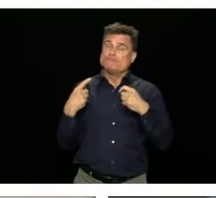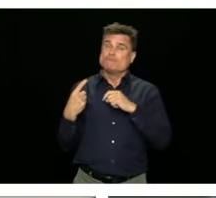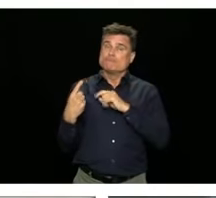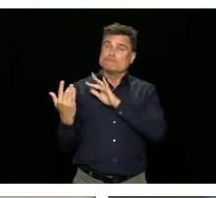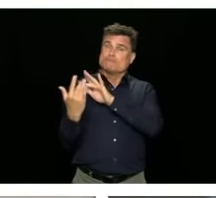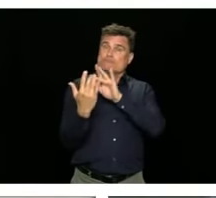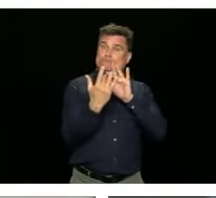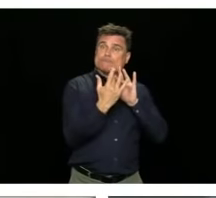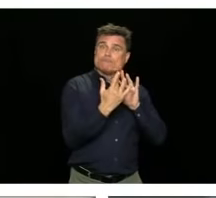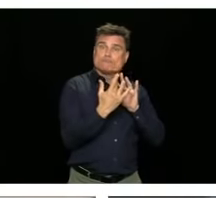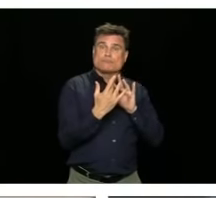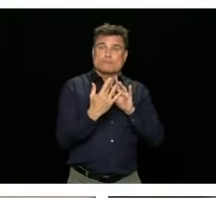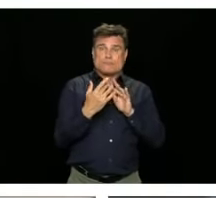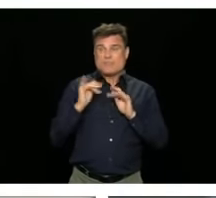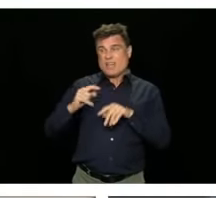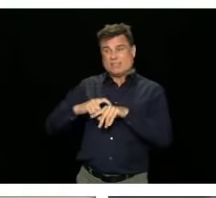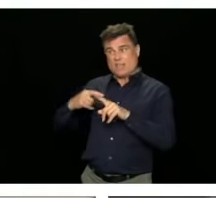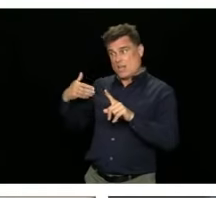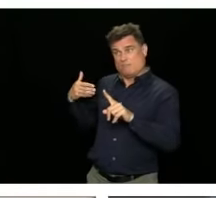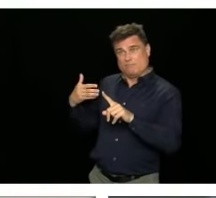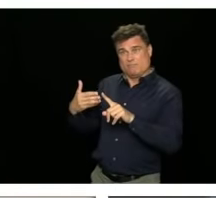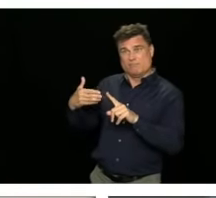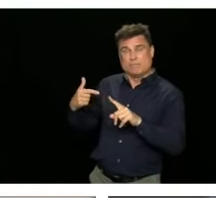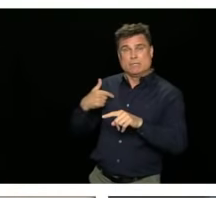People were saying, well, DRIPO's dead.